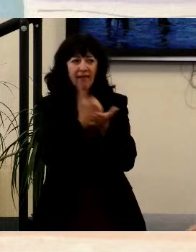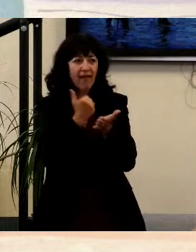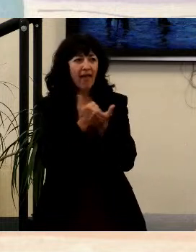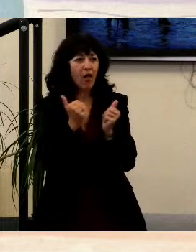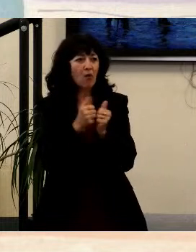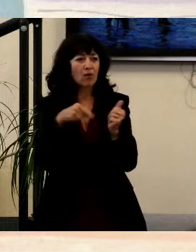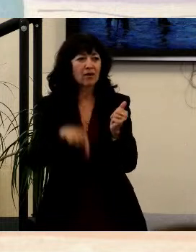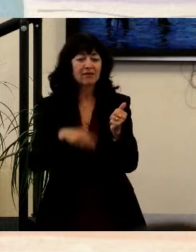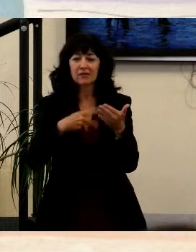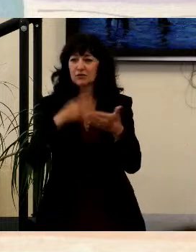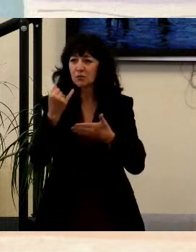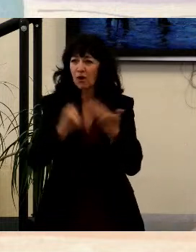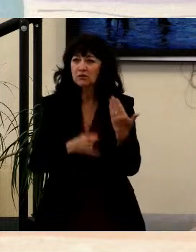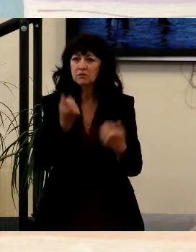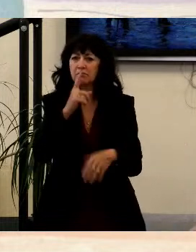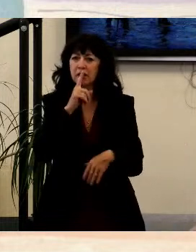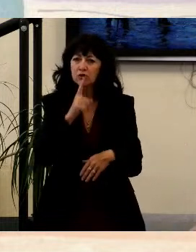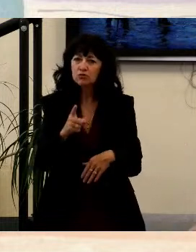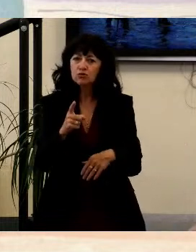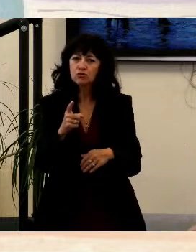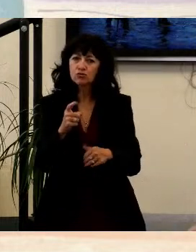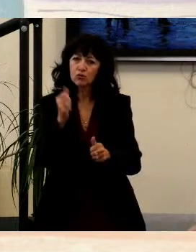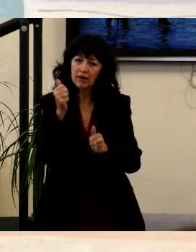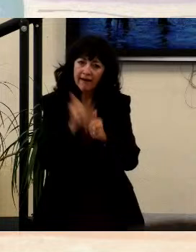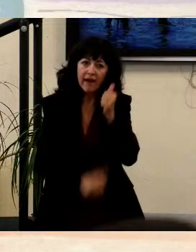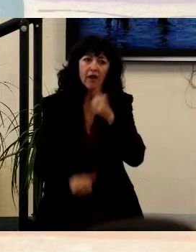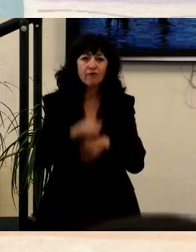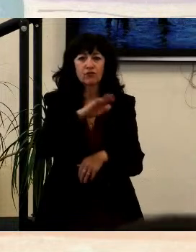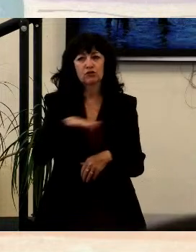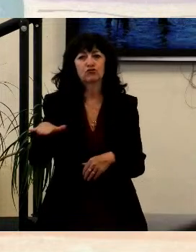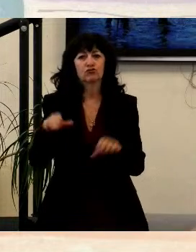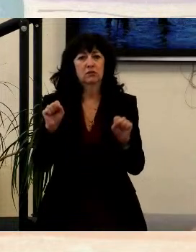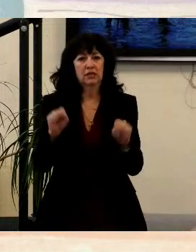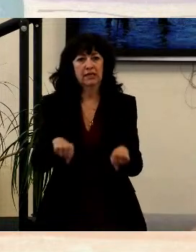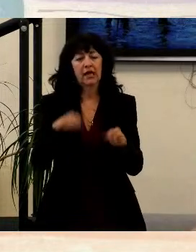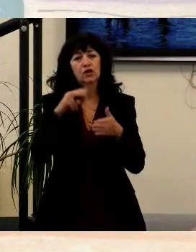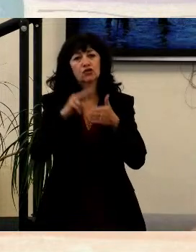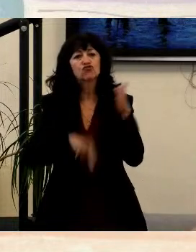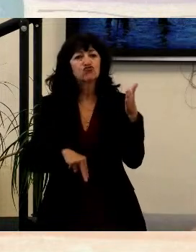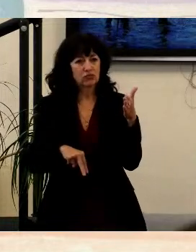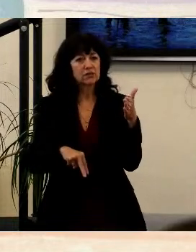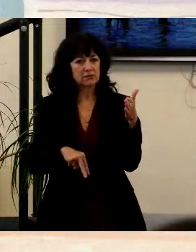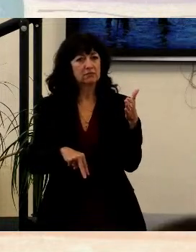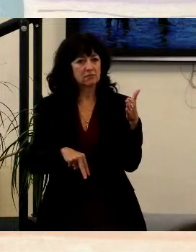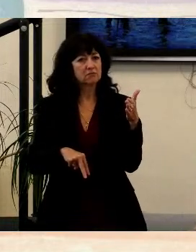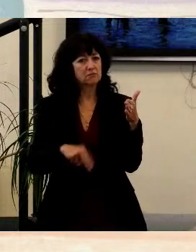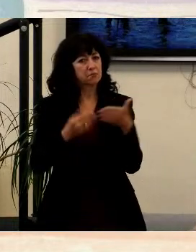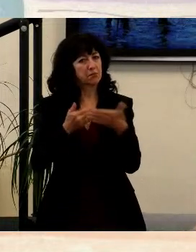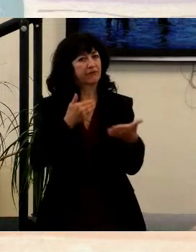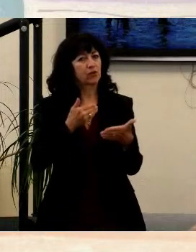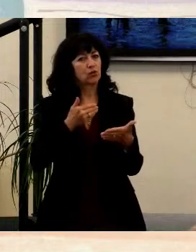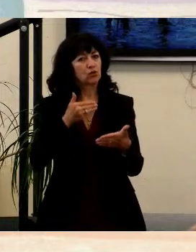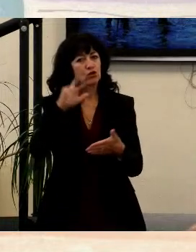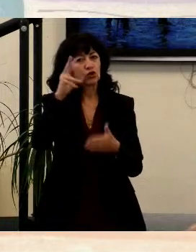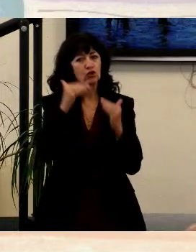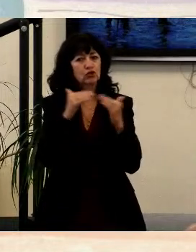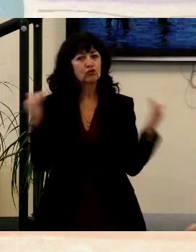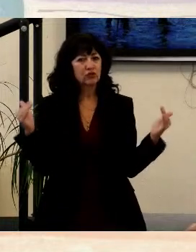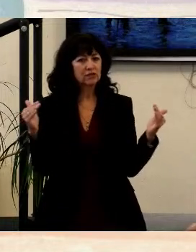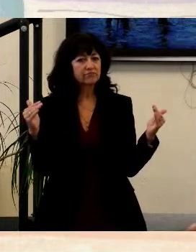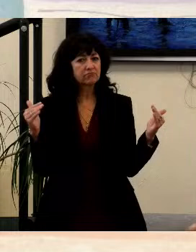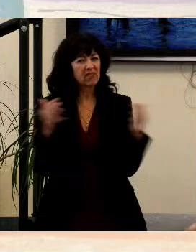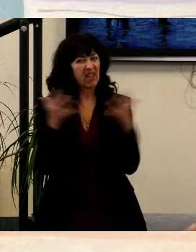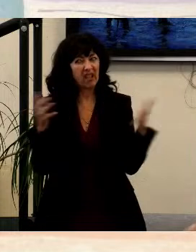that all our children can read, every single one of them proficiently by 3rd grade. We got a lot of work to do. And this